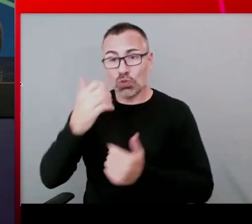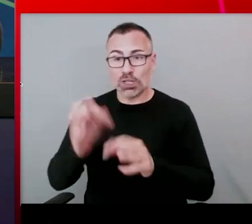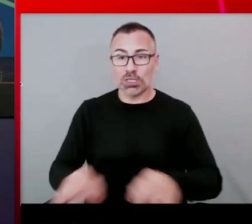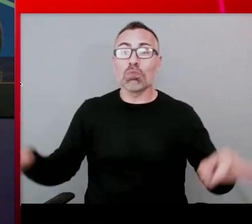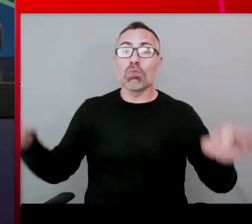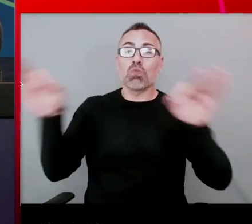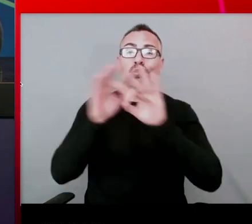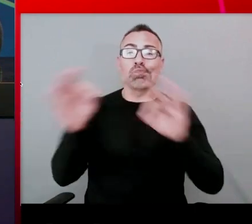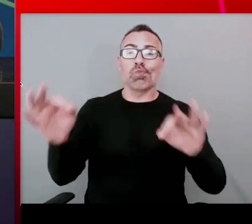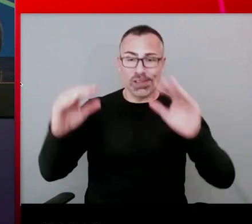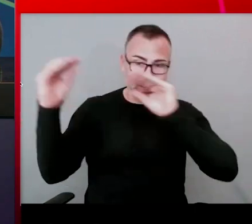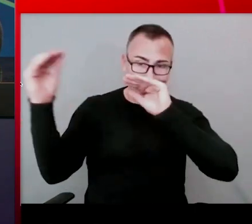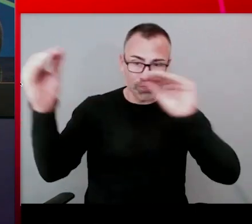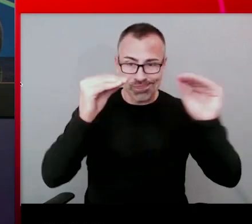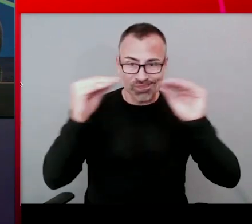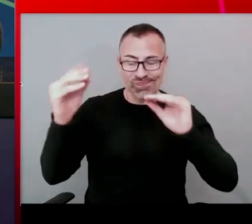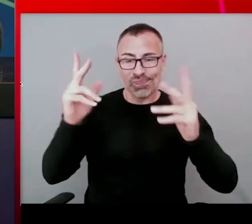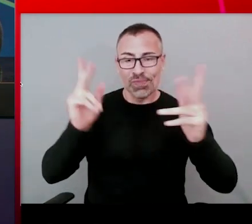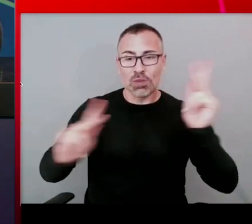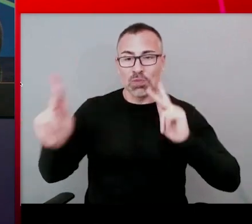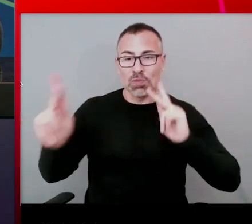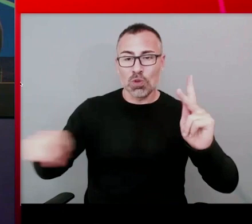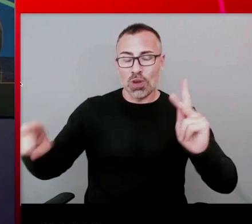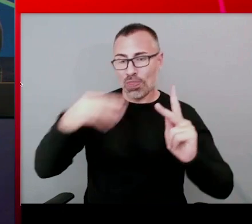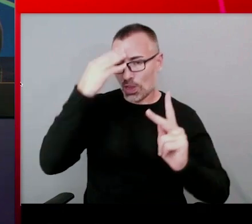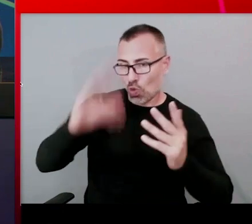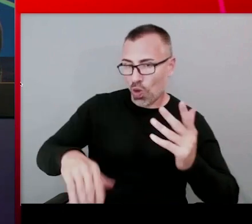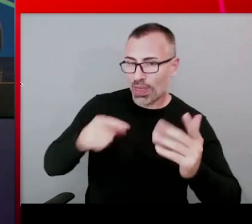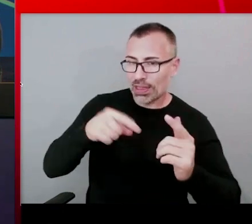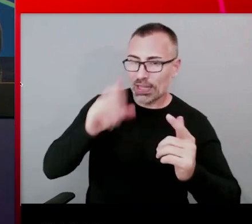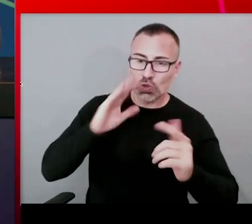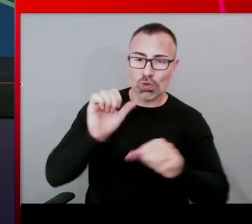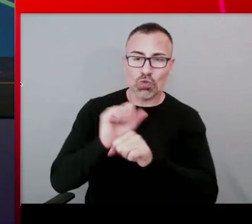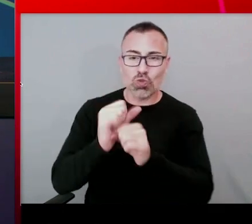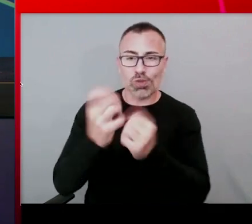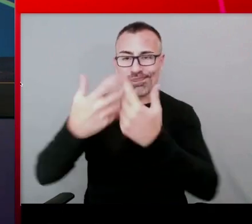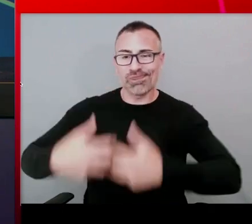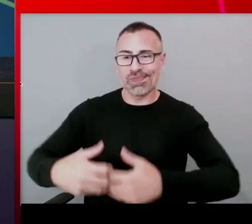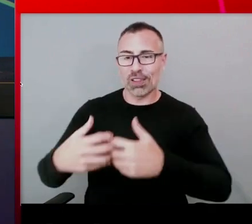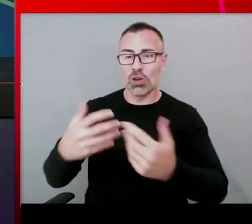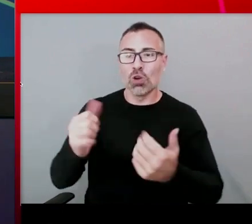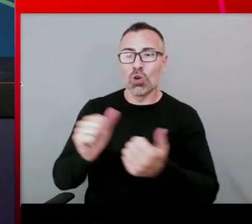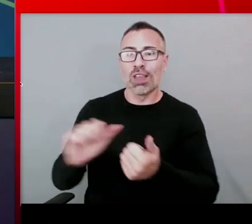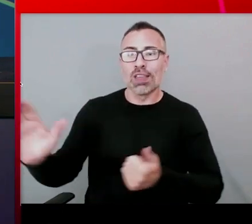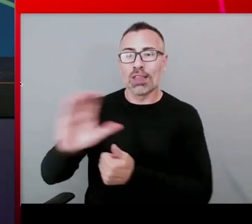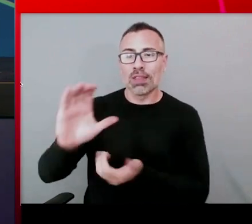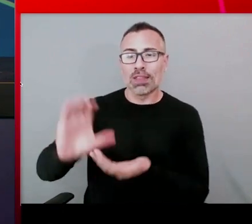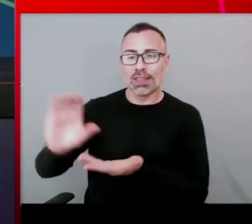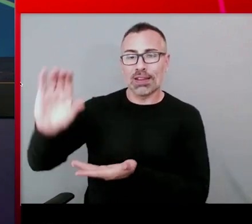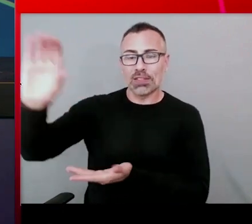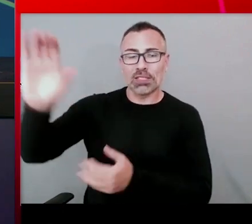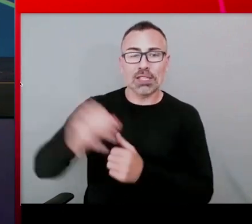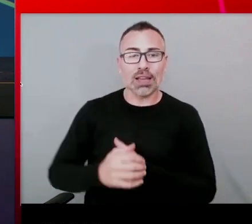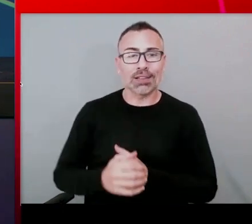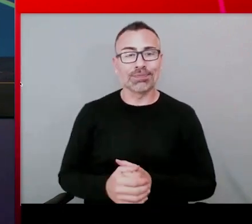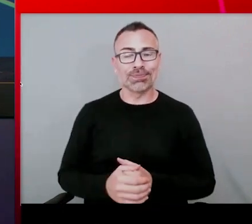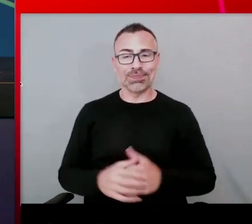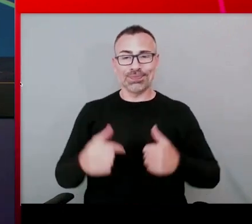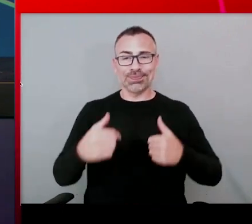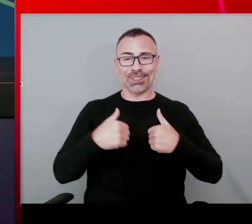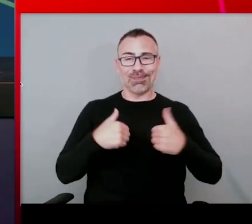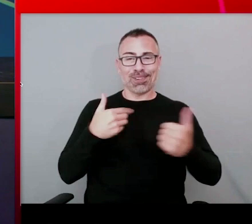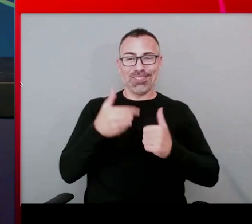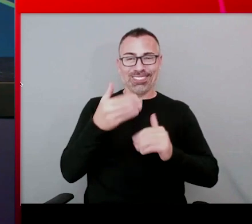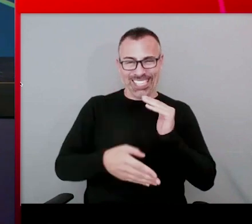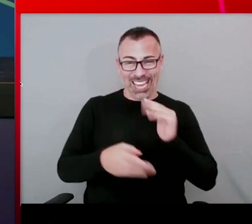any tool in the ecosystem, so we play well in your stack. We're getting close. For the folks here that are at reInvent and want to learn